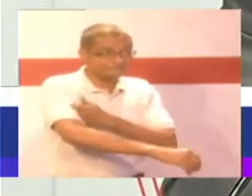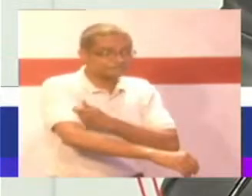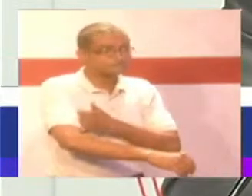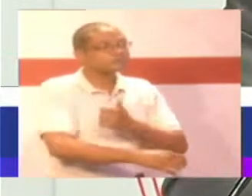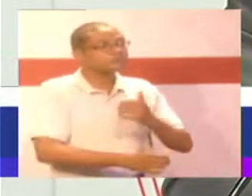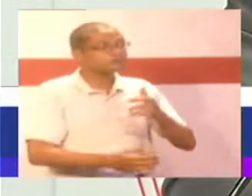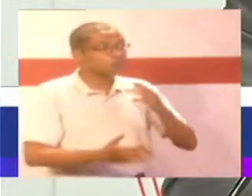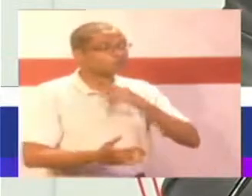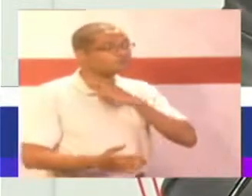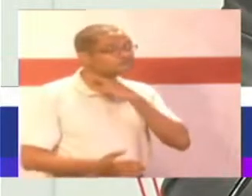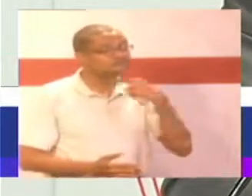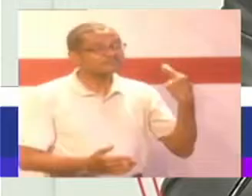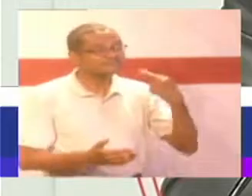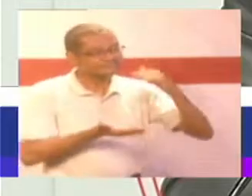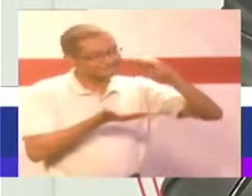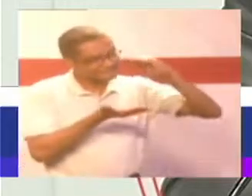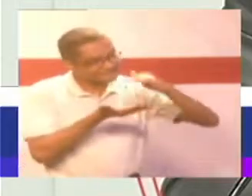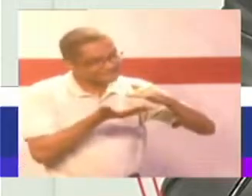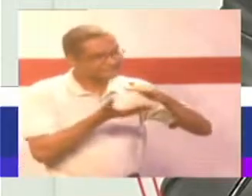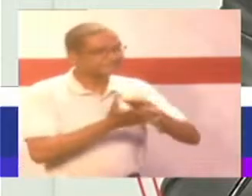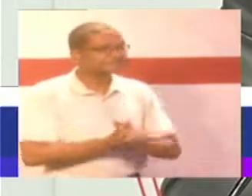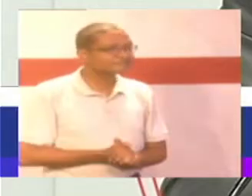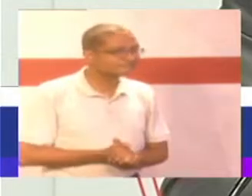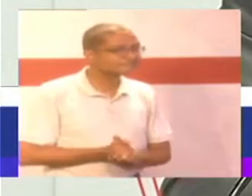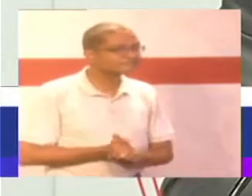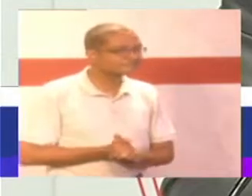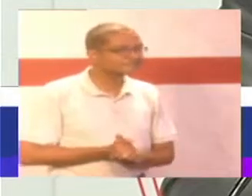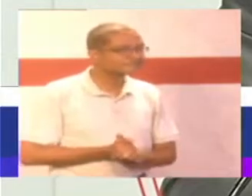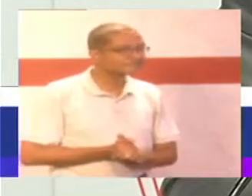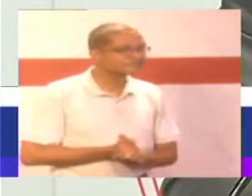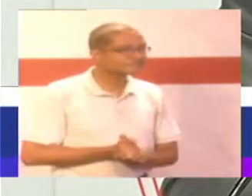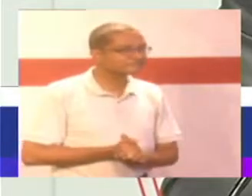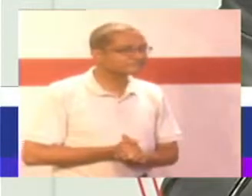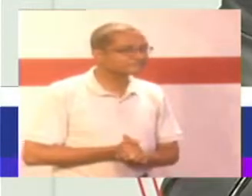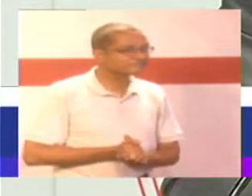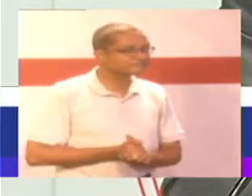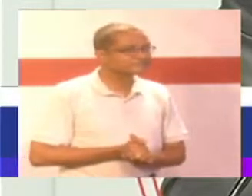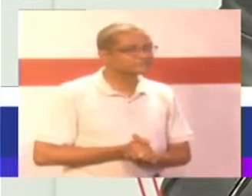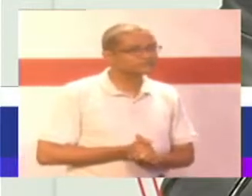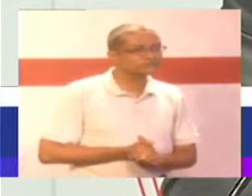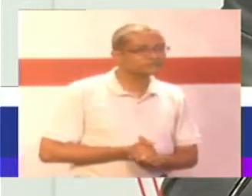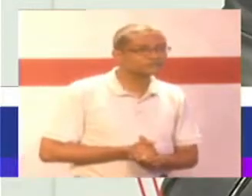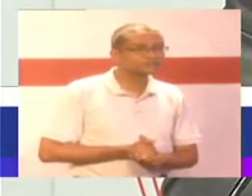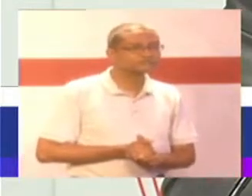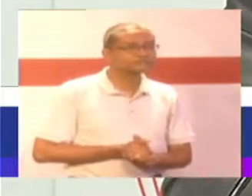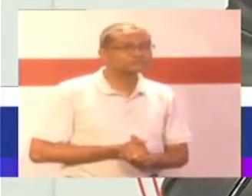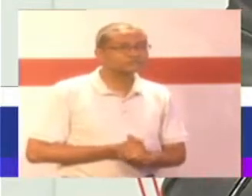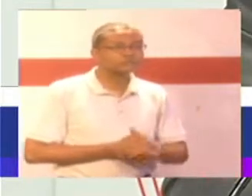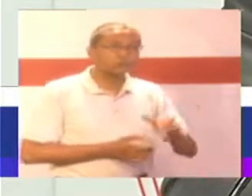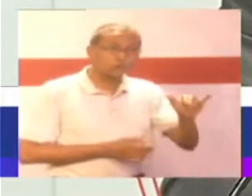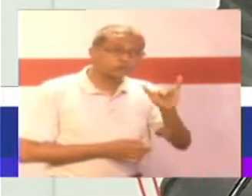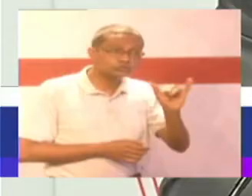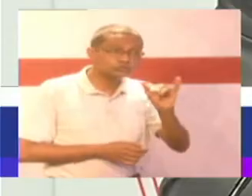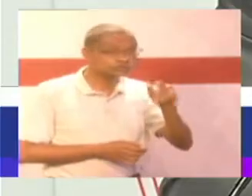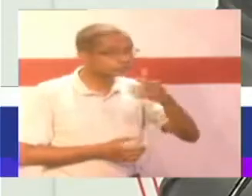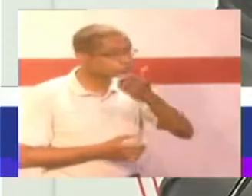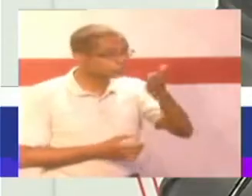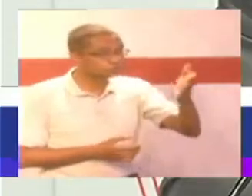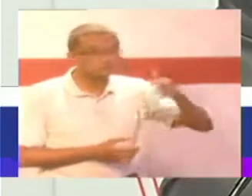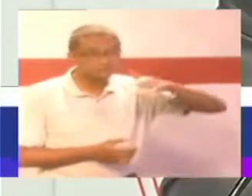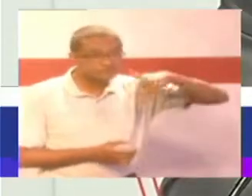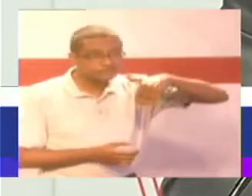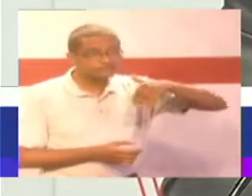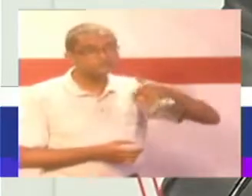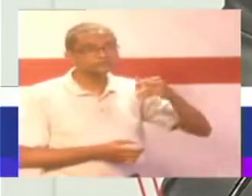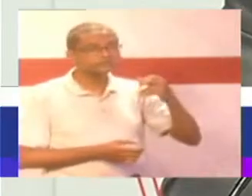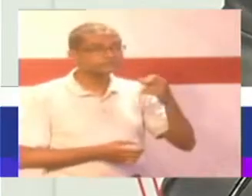and of getting more severely ill if illness is contracted. And it is a good idea for those who have not yet been